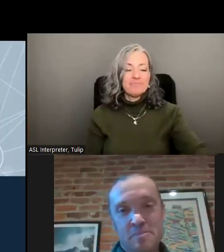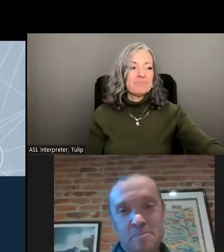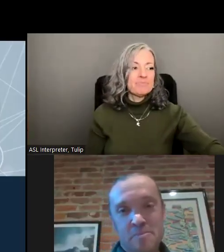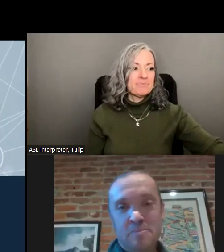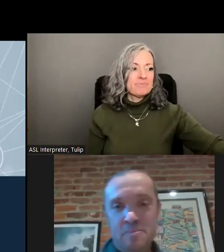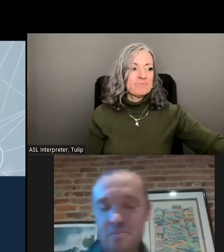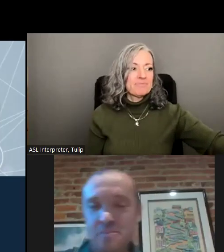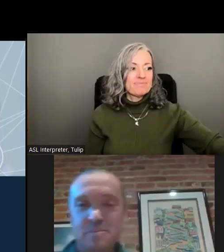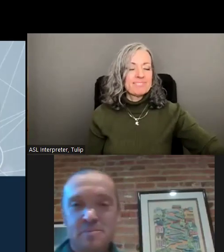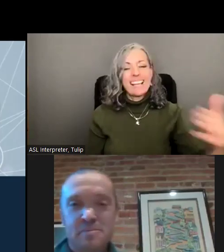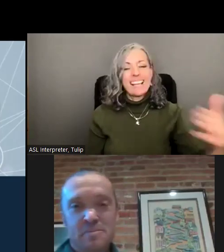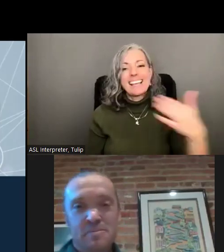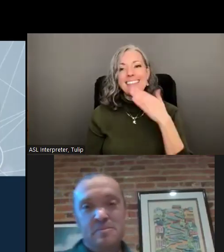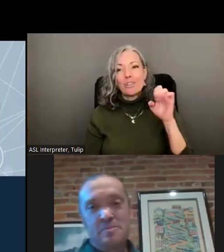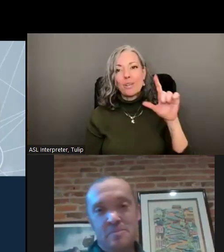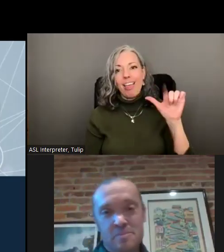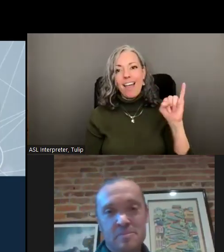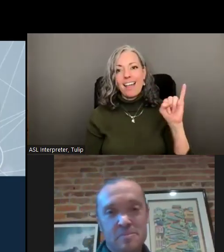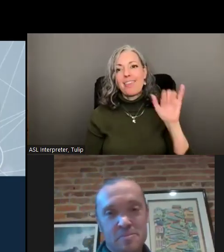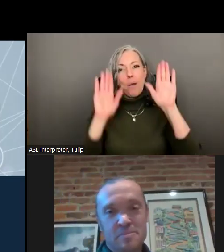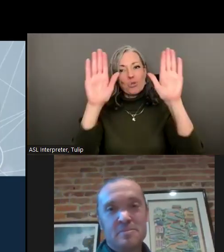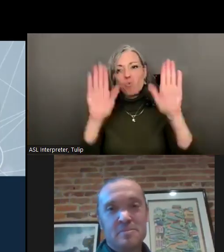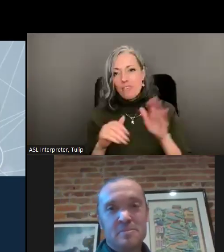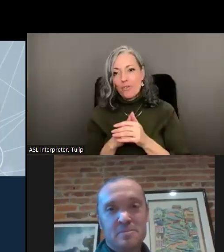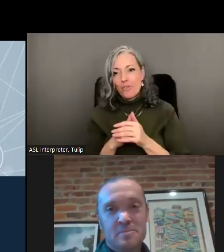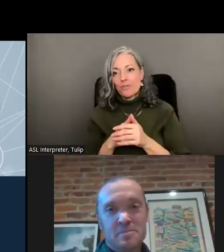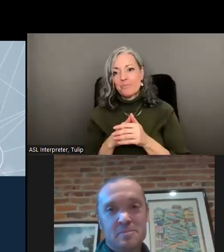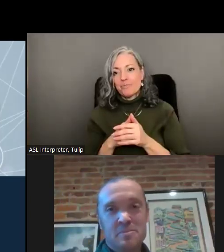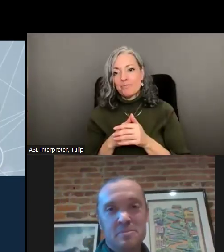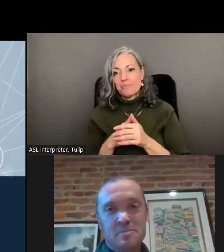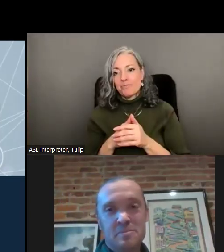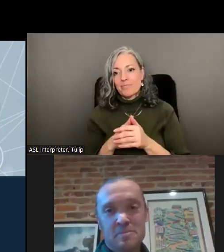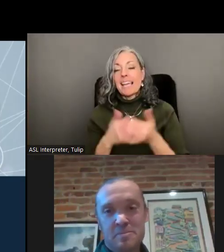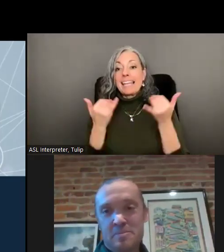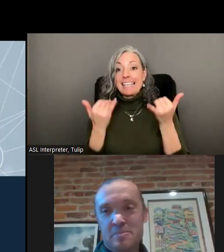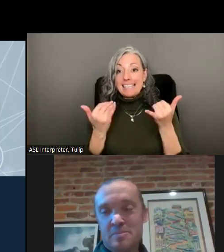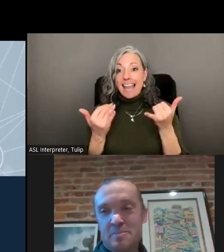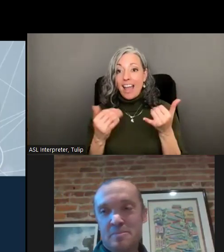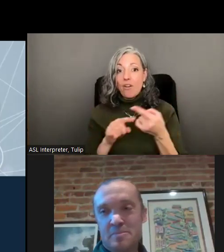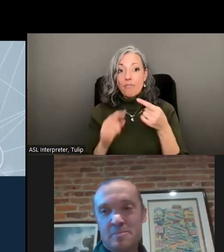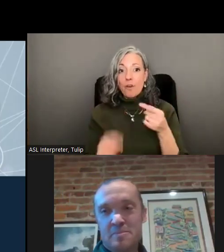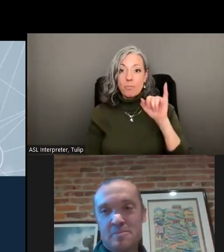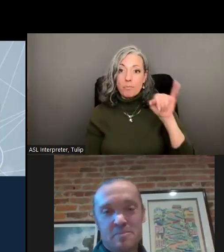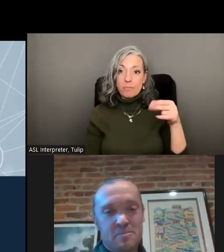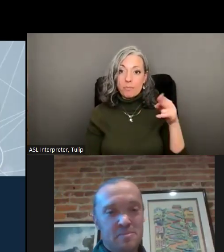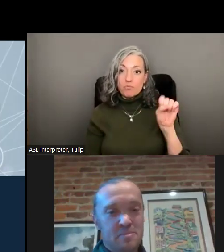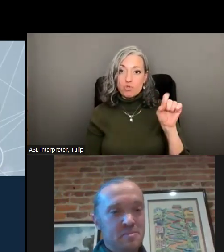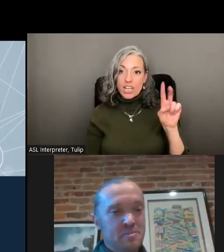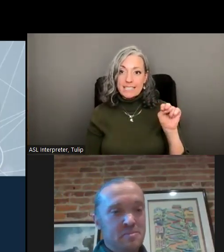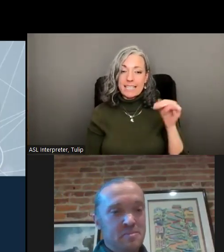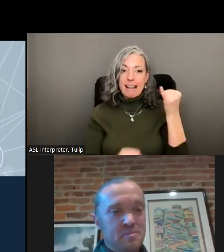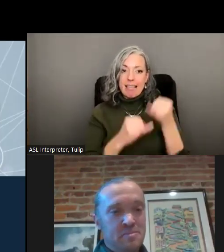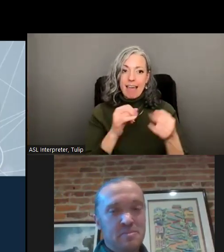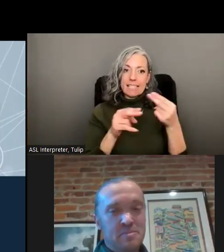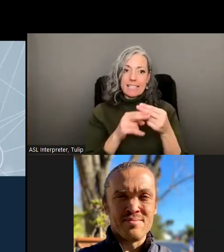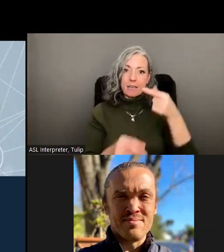Thank you, Eli. That was great. And next, we're going to hear from Justin Garrett, a senior legislative representative with the